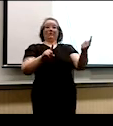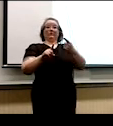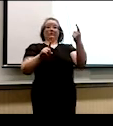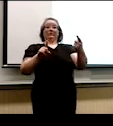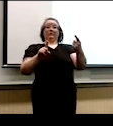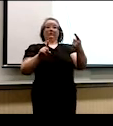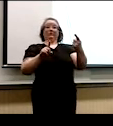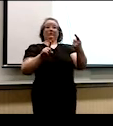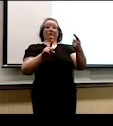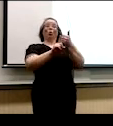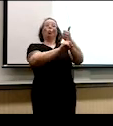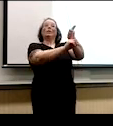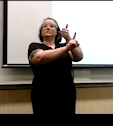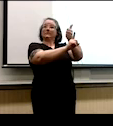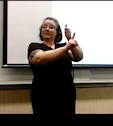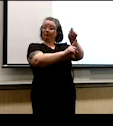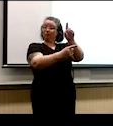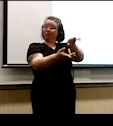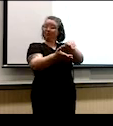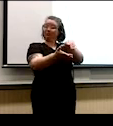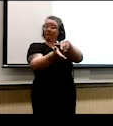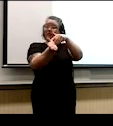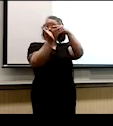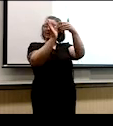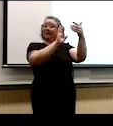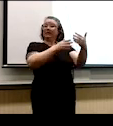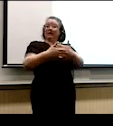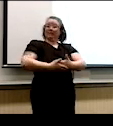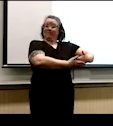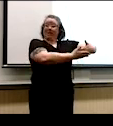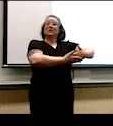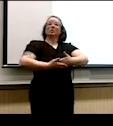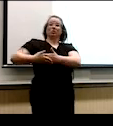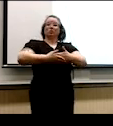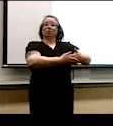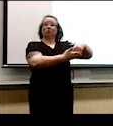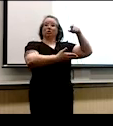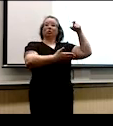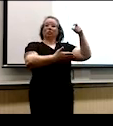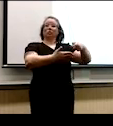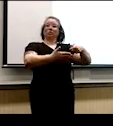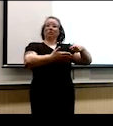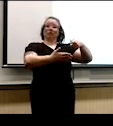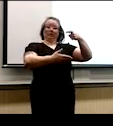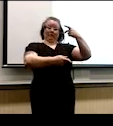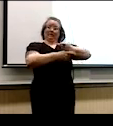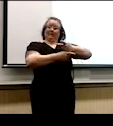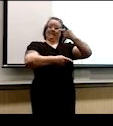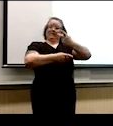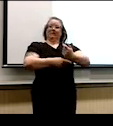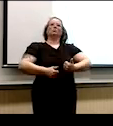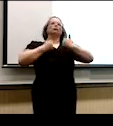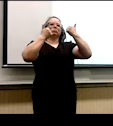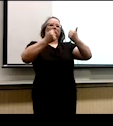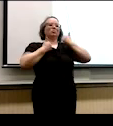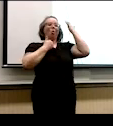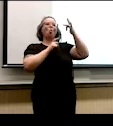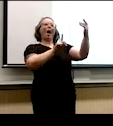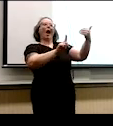have. And from then on, all over Canada, there's lots of babies being allowed to die, pyloric